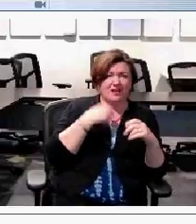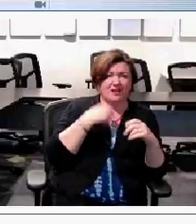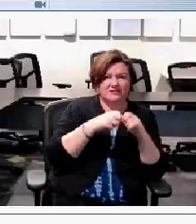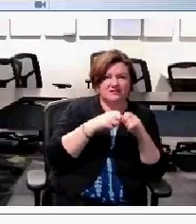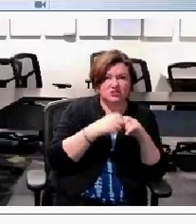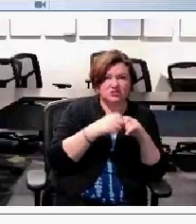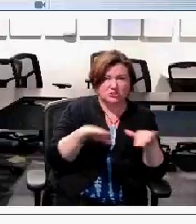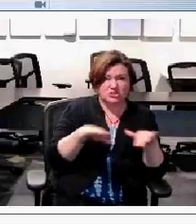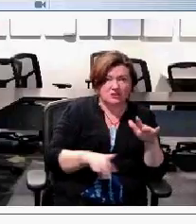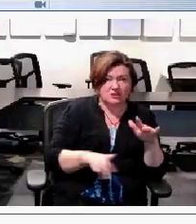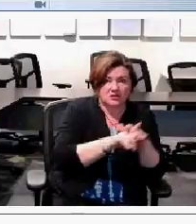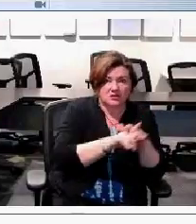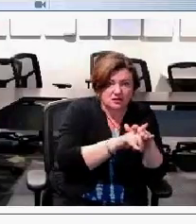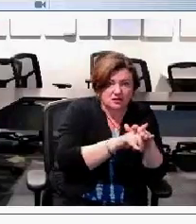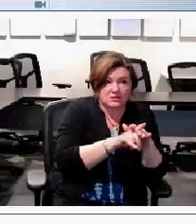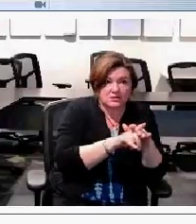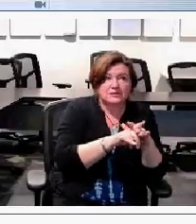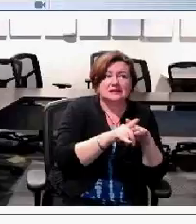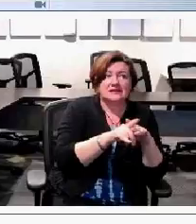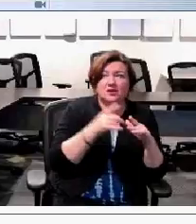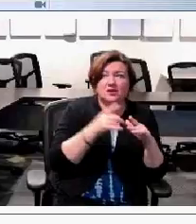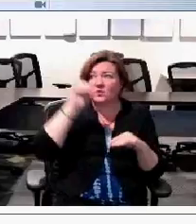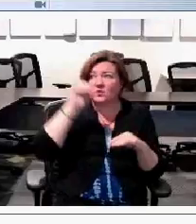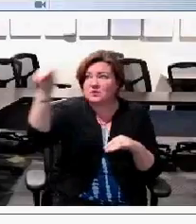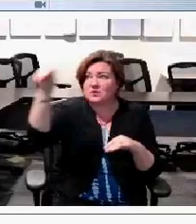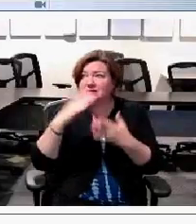or when you have a difficult child going into a community